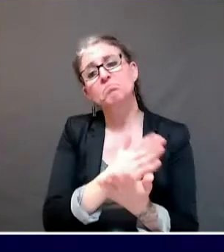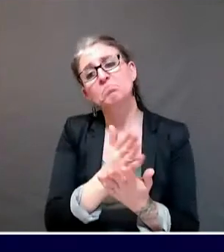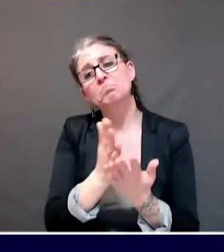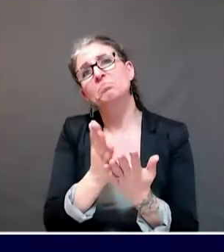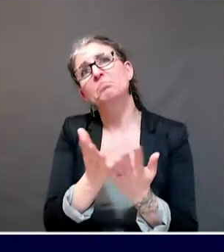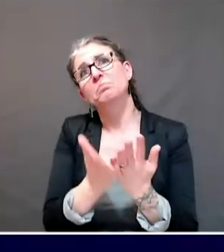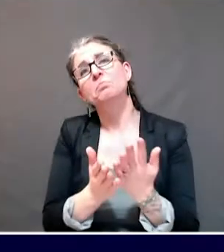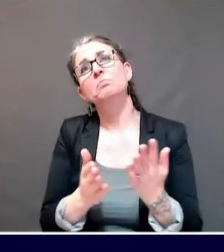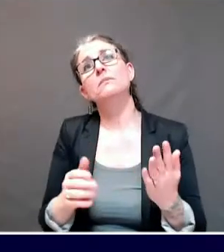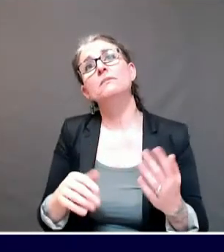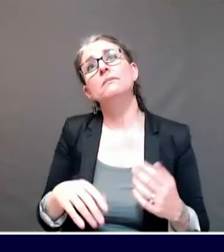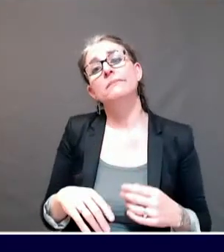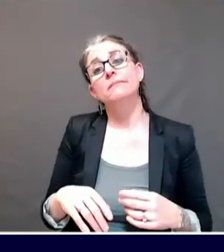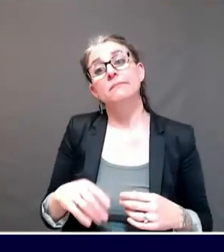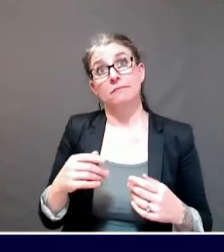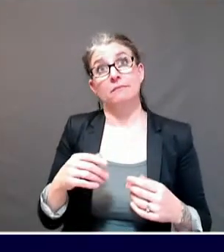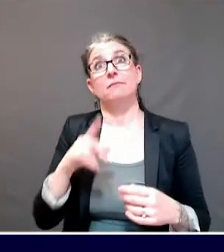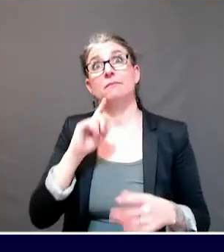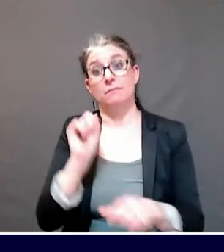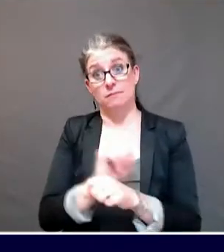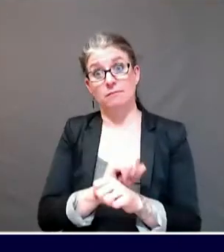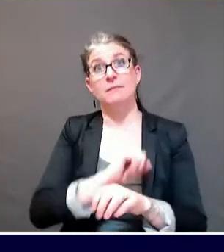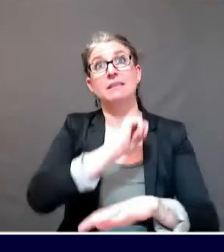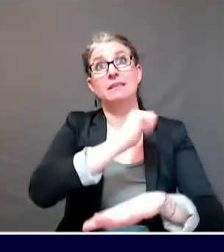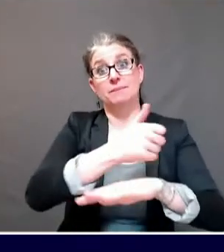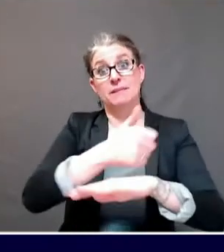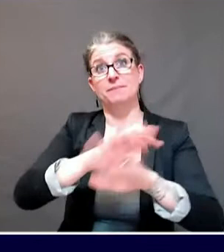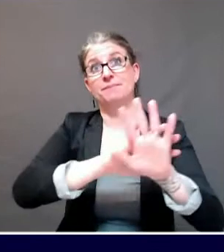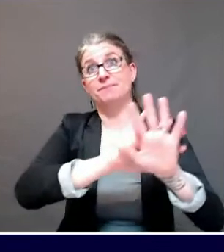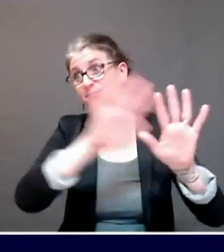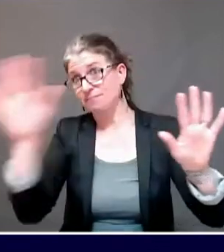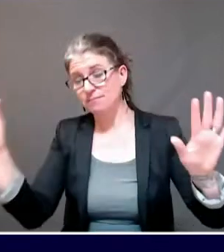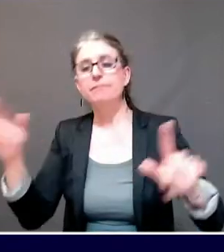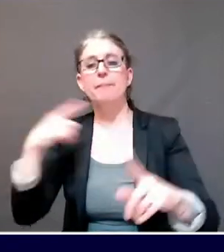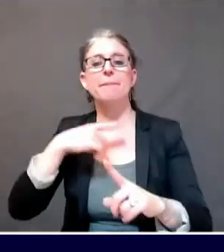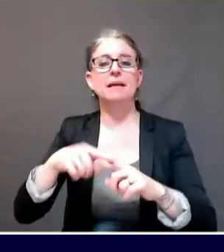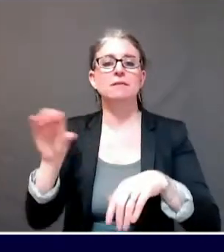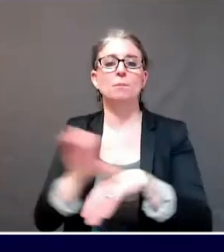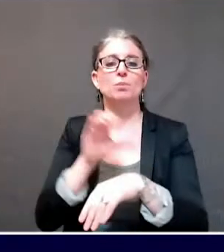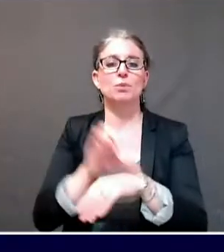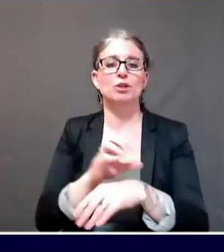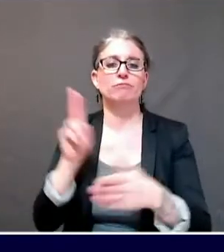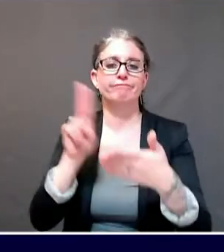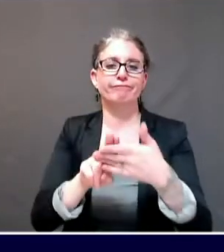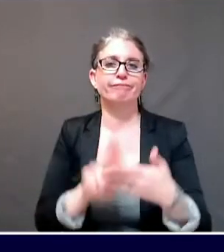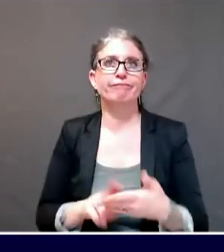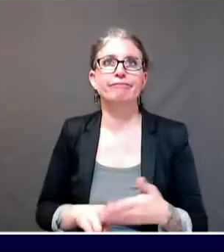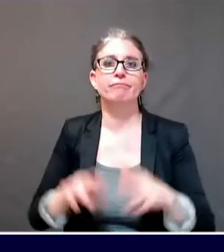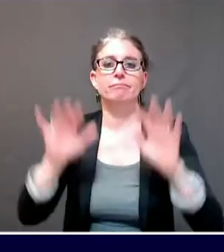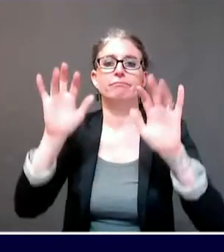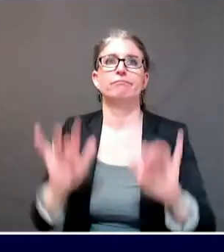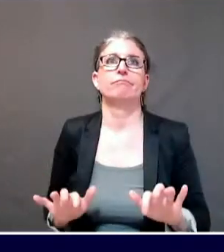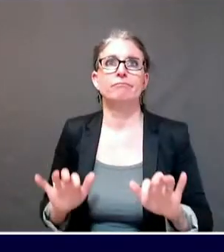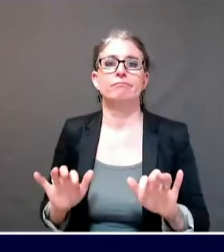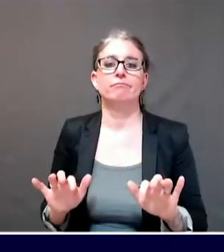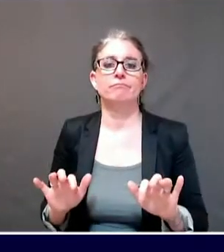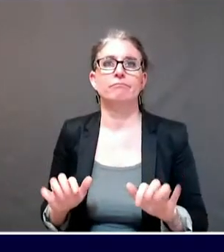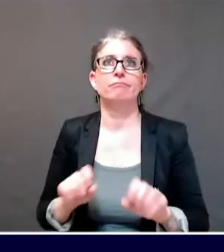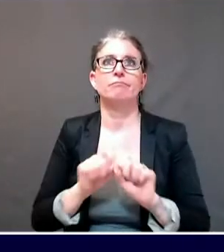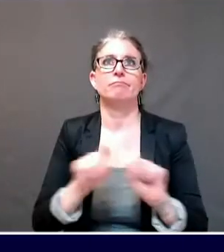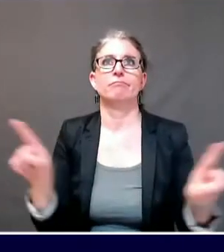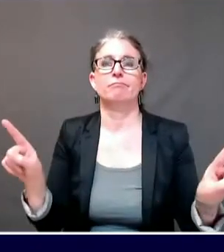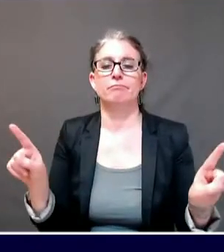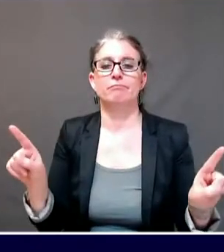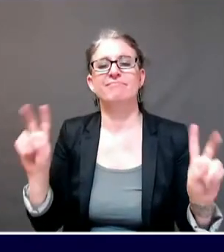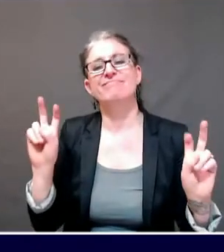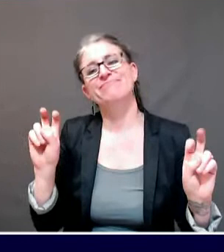allow folks to sign up online, but not just sign up. Signing up is, a lot of things can allow you to sign up online, a